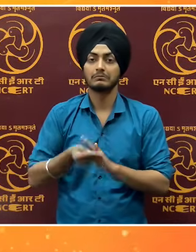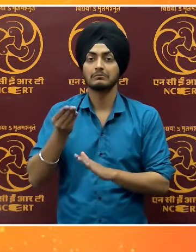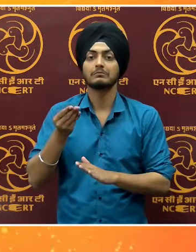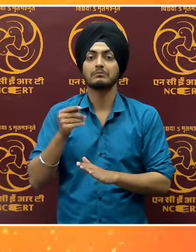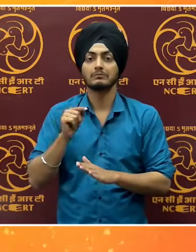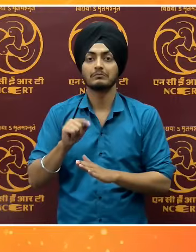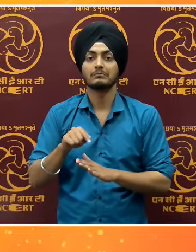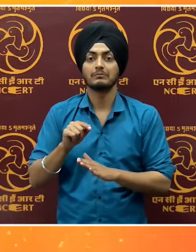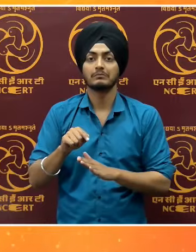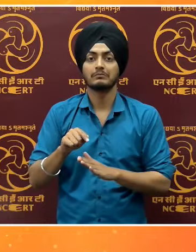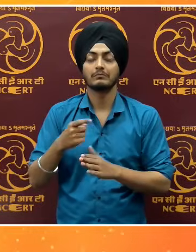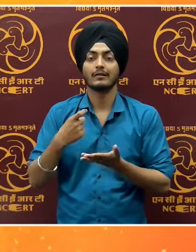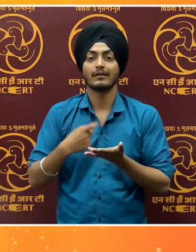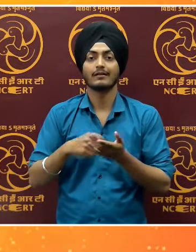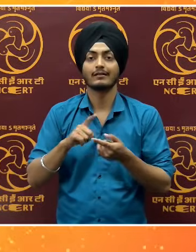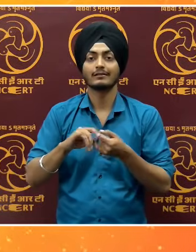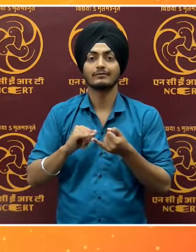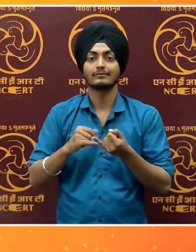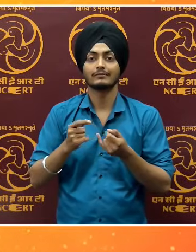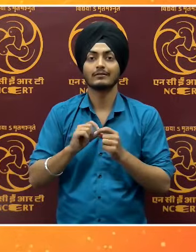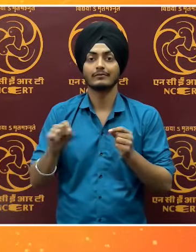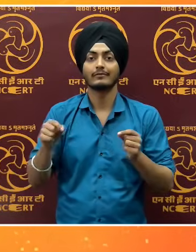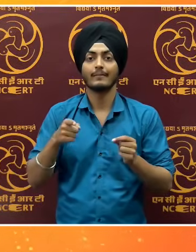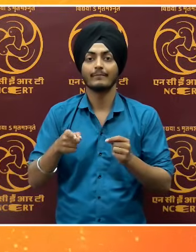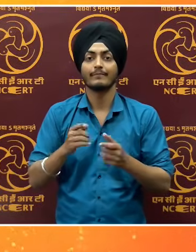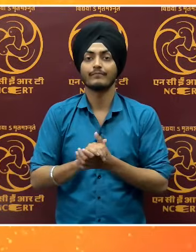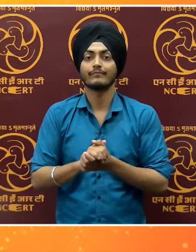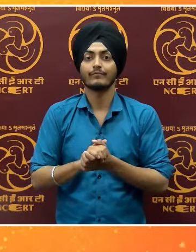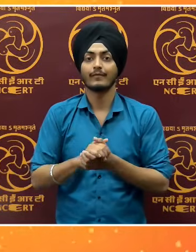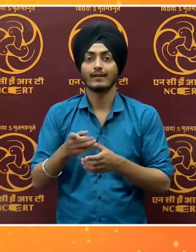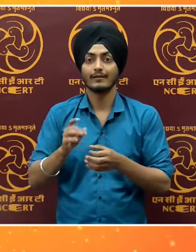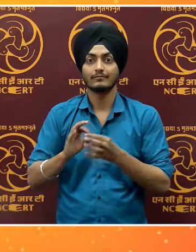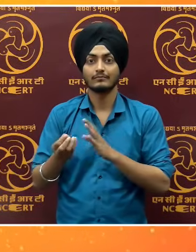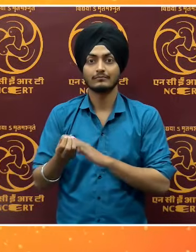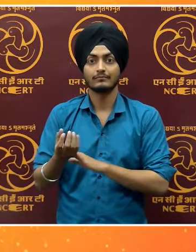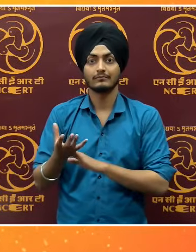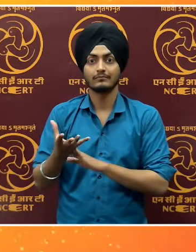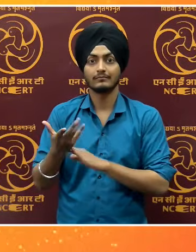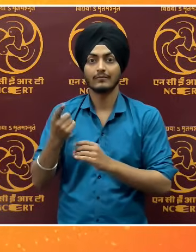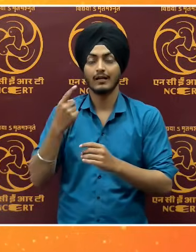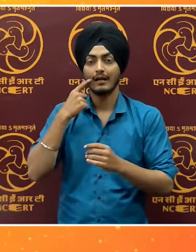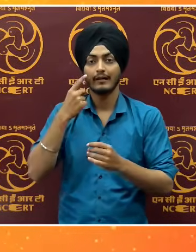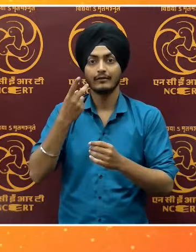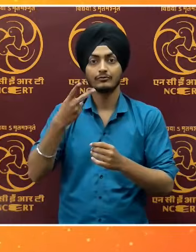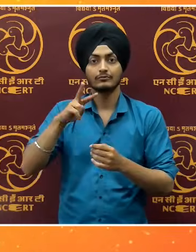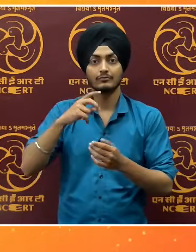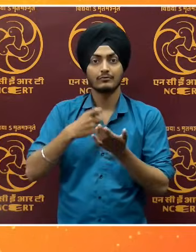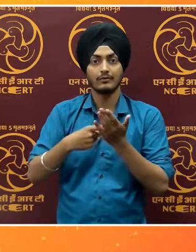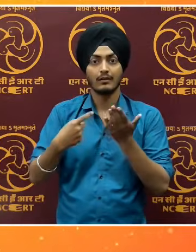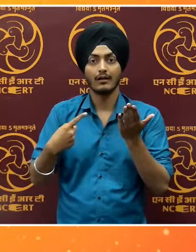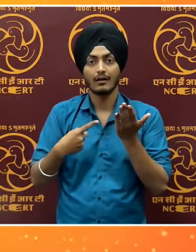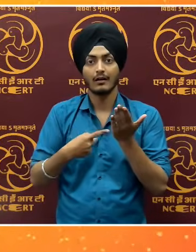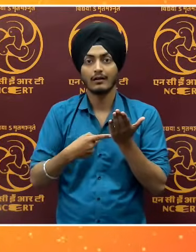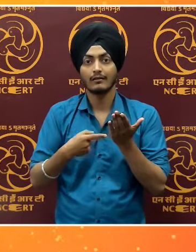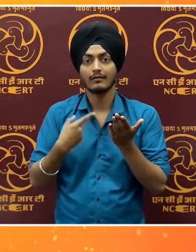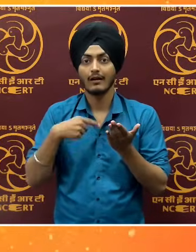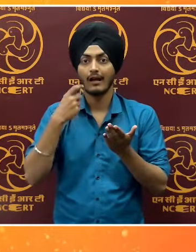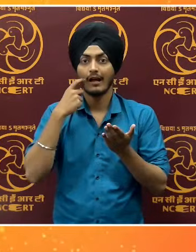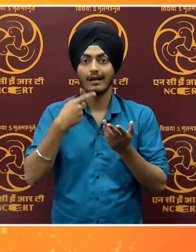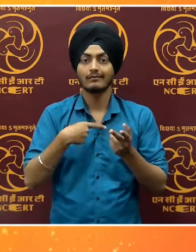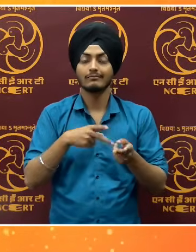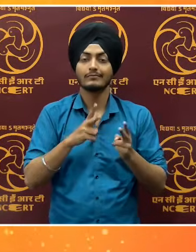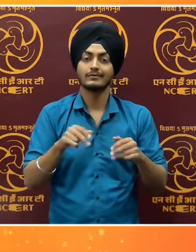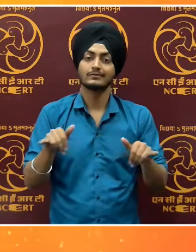than the resistance of the wire. So the heat generated is I square RT. I is same for